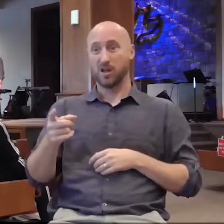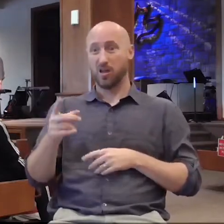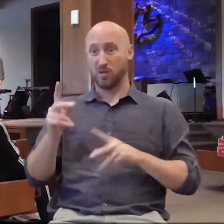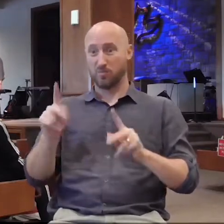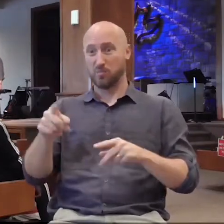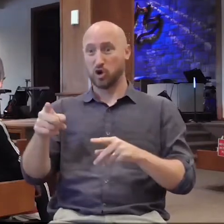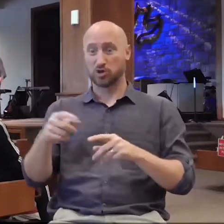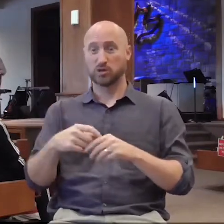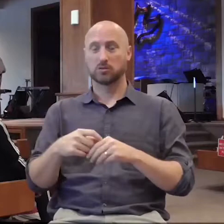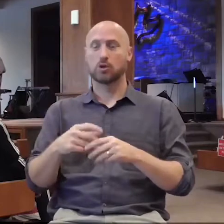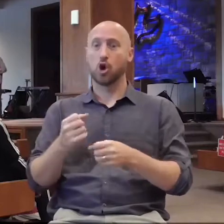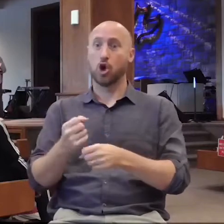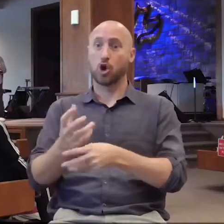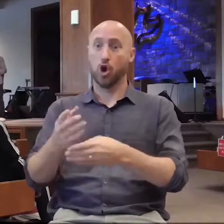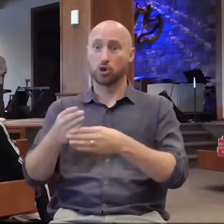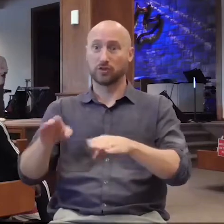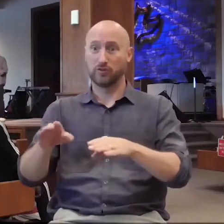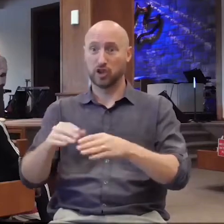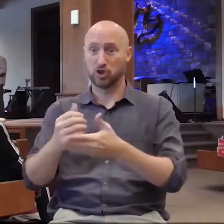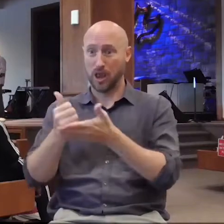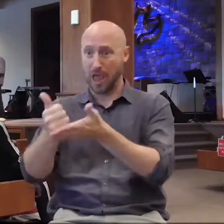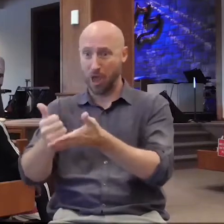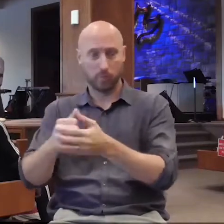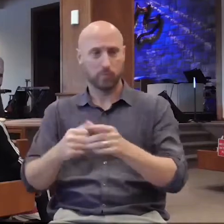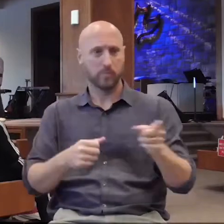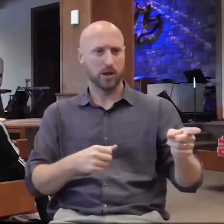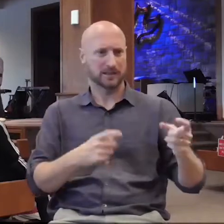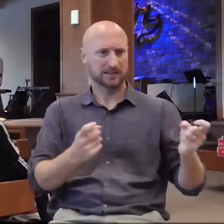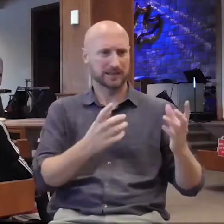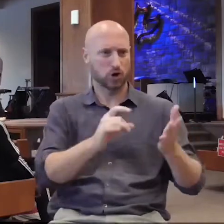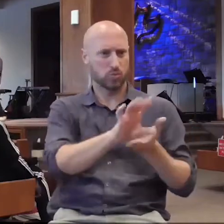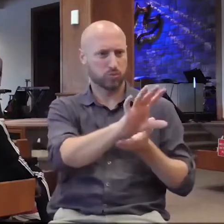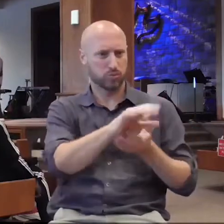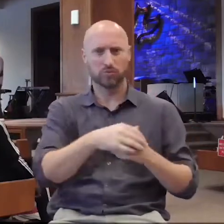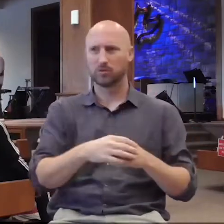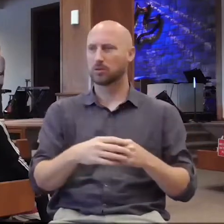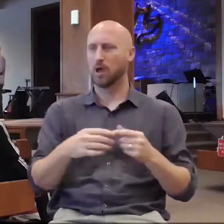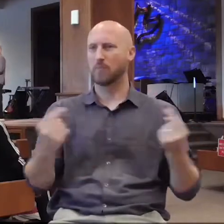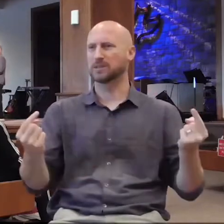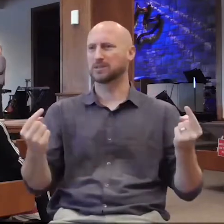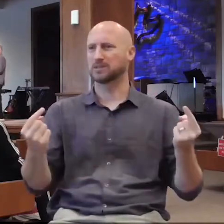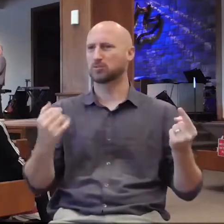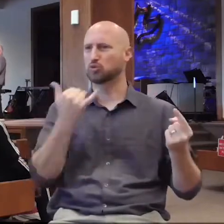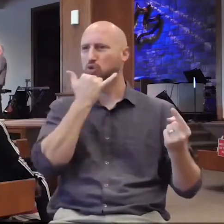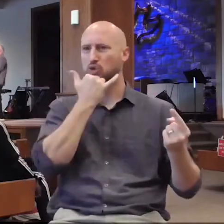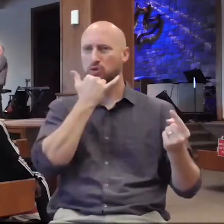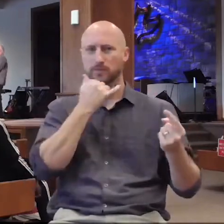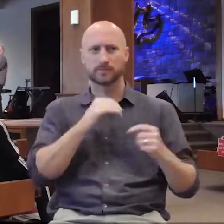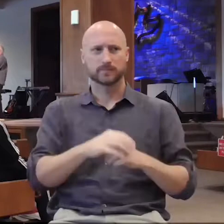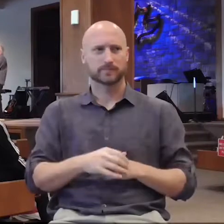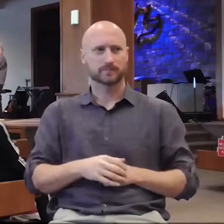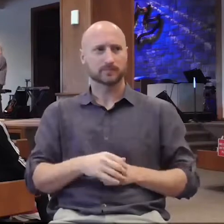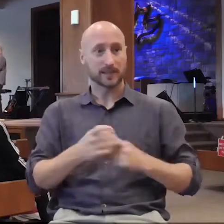all this God talk going on, and we never straighten out our personal differences. Restore the sinner. You know, the sinner is welcome to come